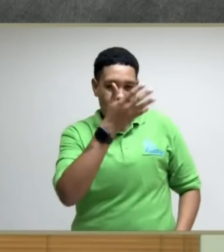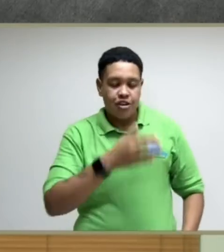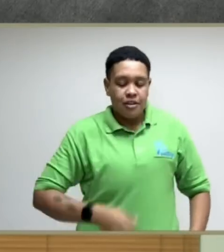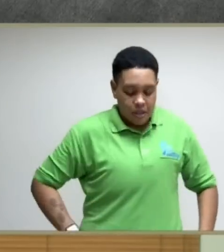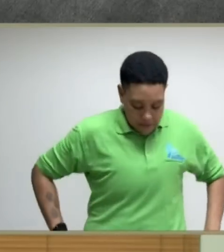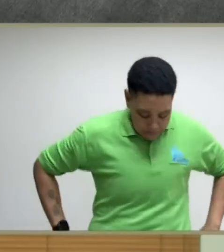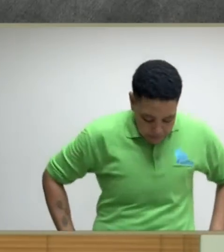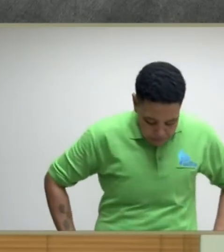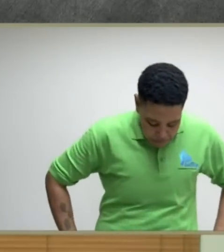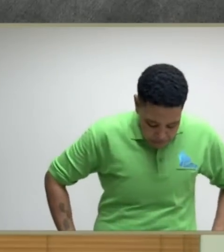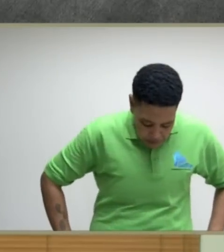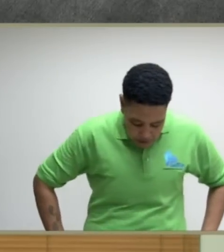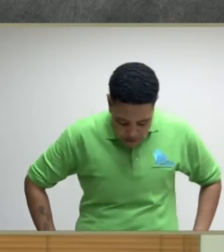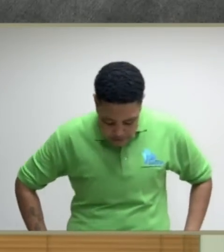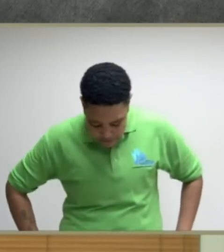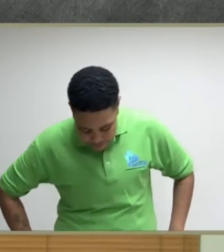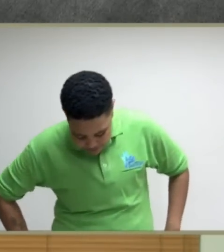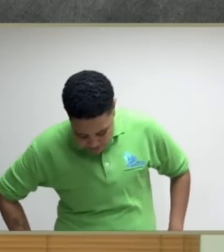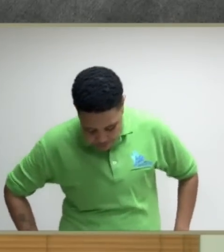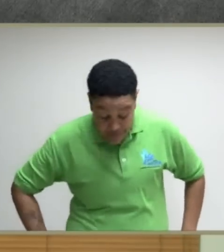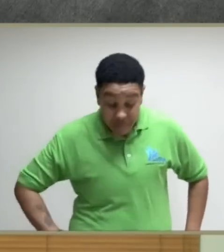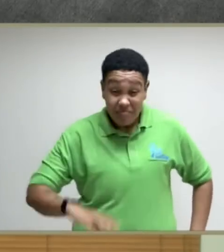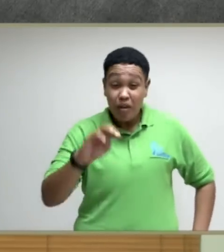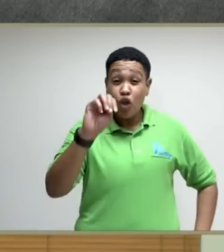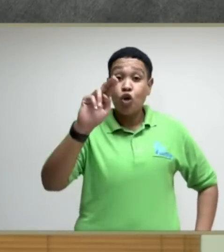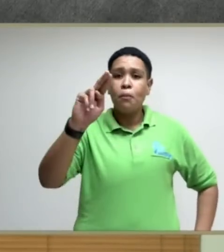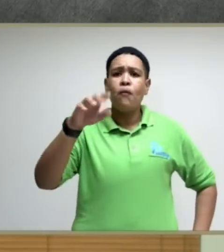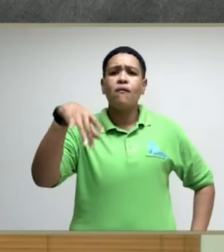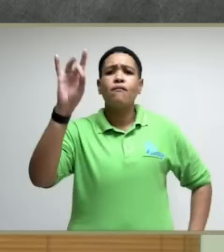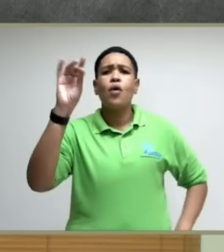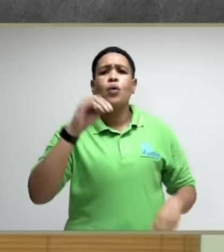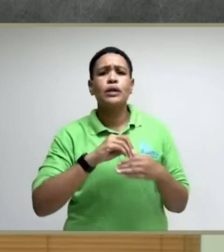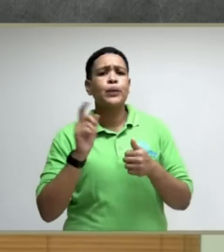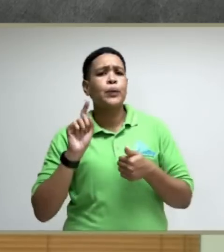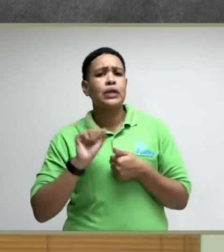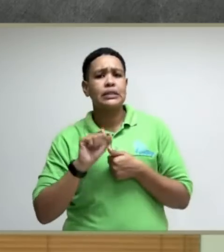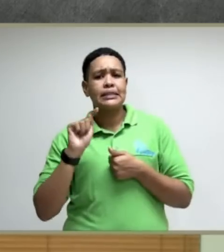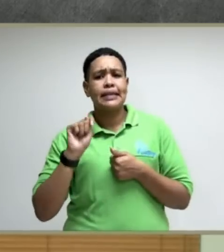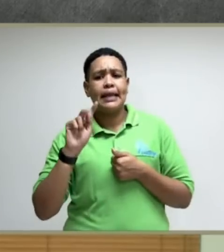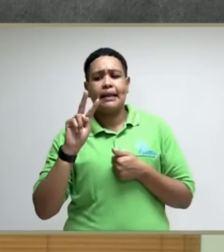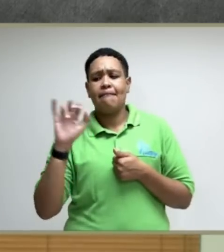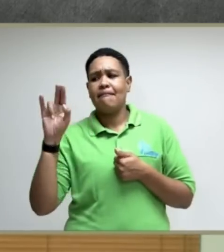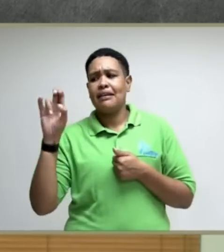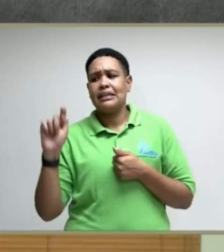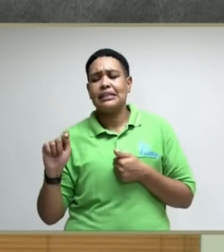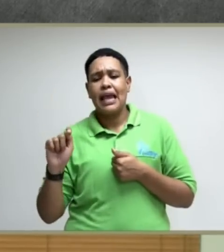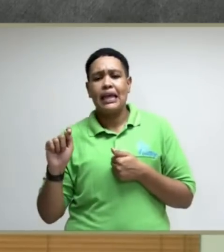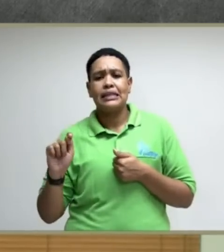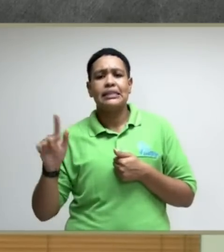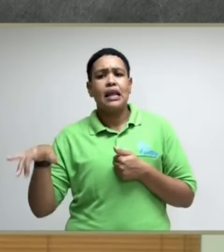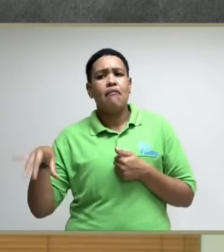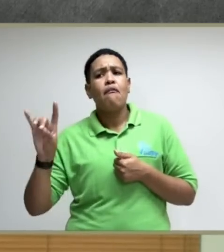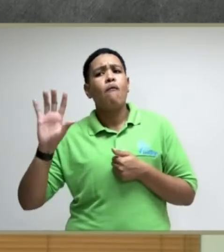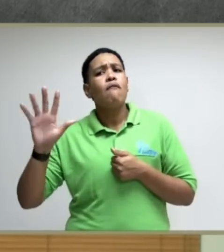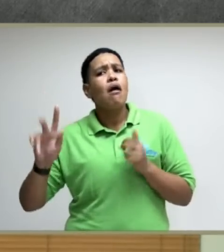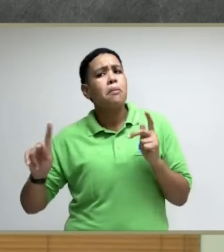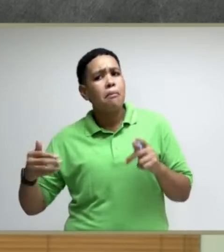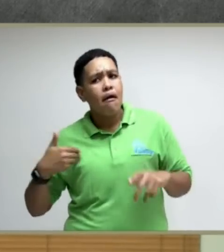The Mu variant was detected in St. Vincent and the Grenadines, and they had detected 5